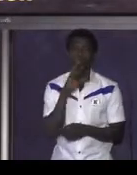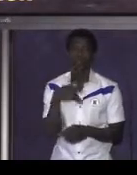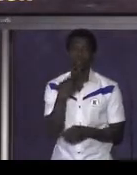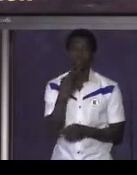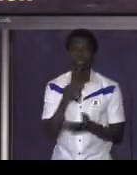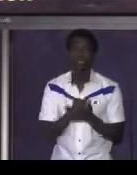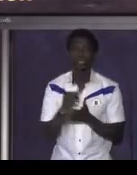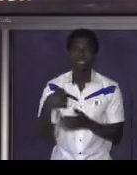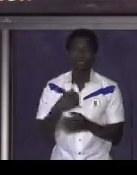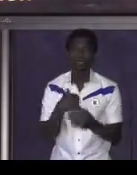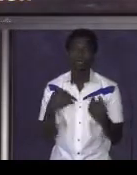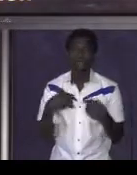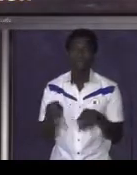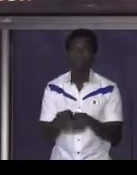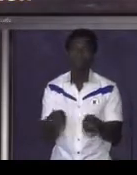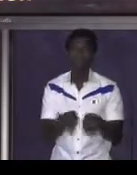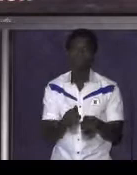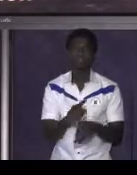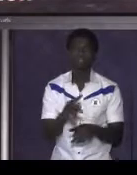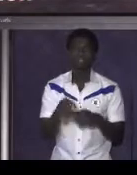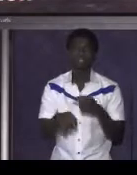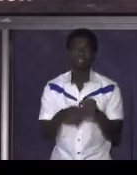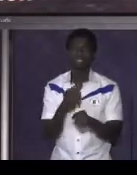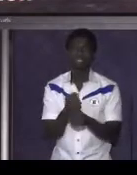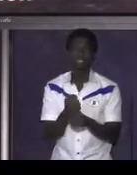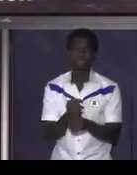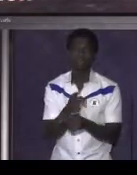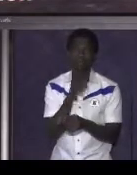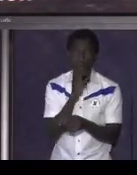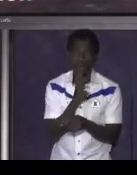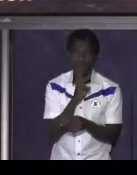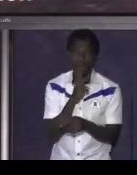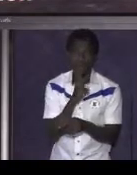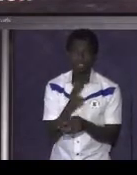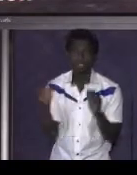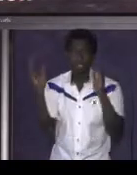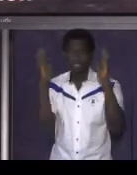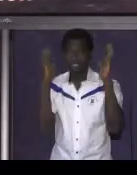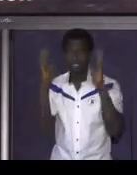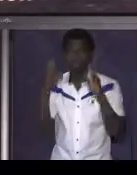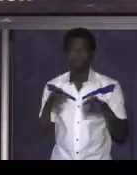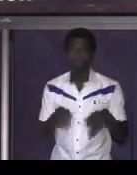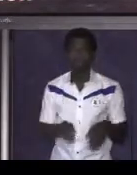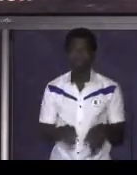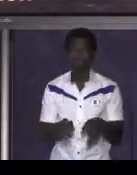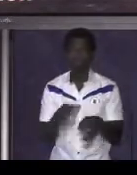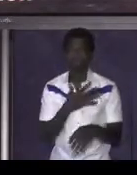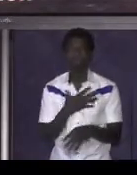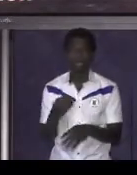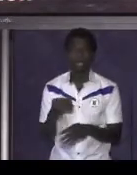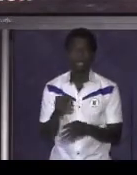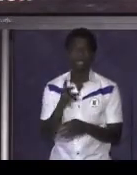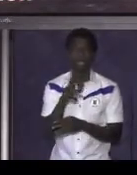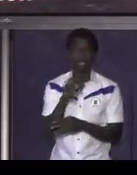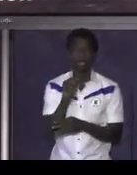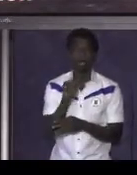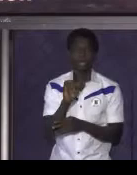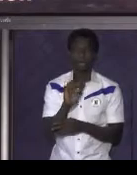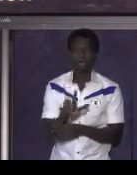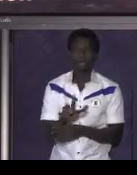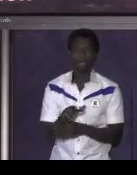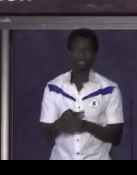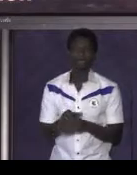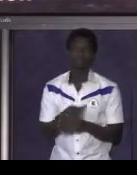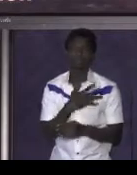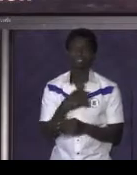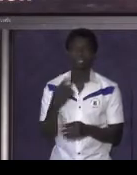that we have different types of transportation: water transportation, air transportation, road transportation, and rail